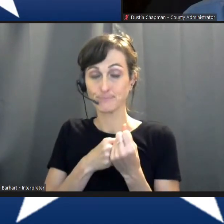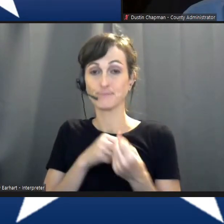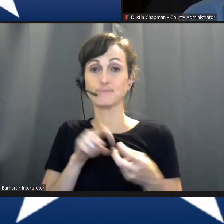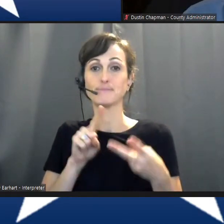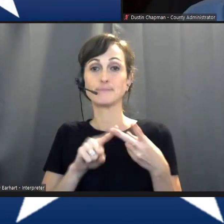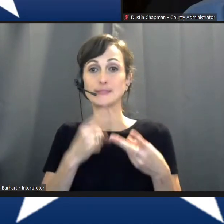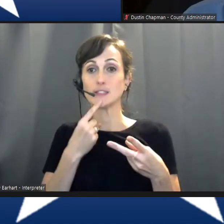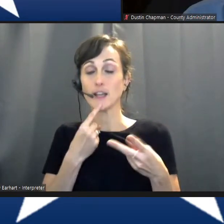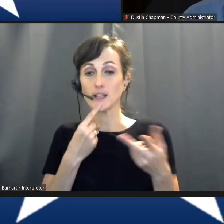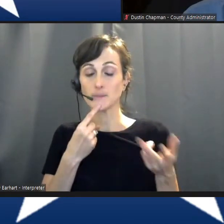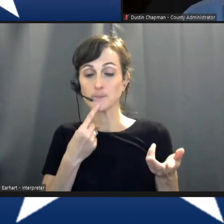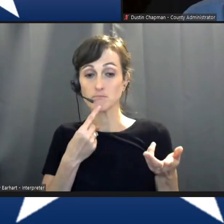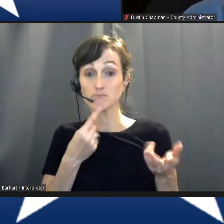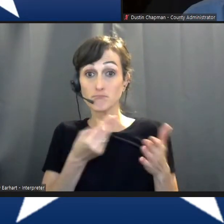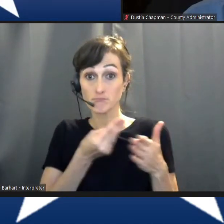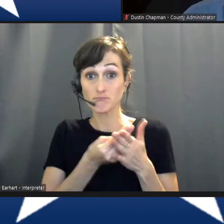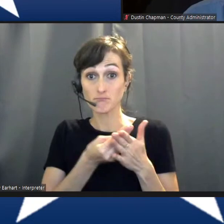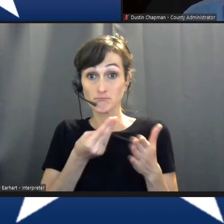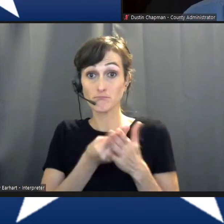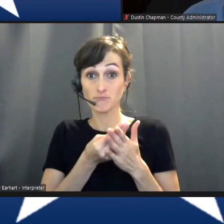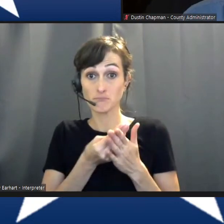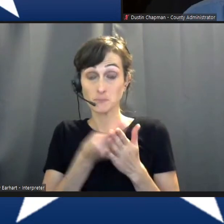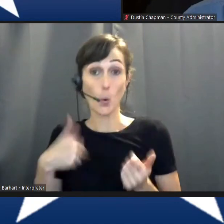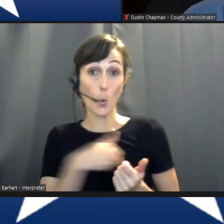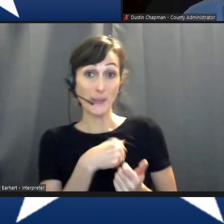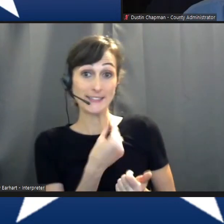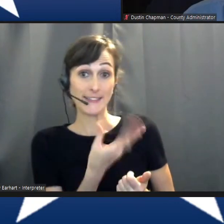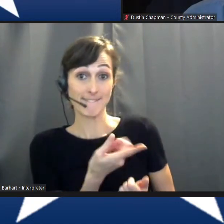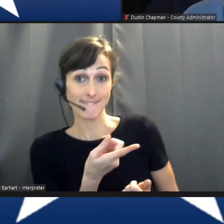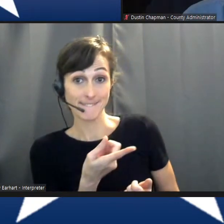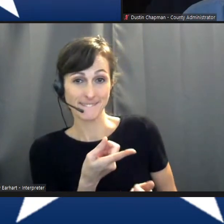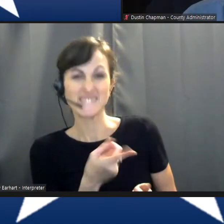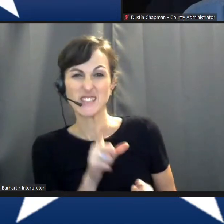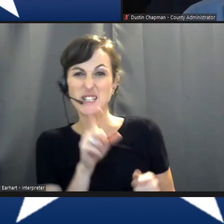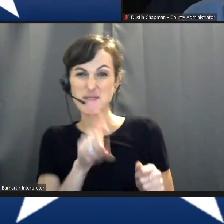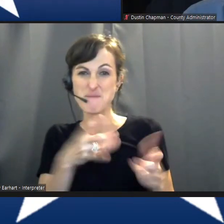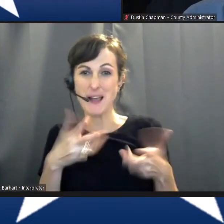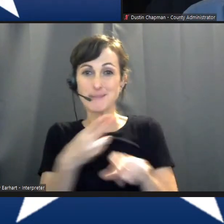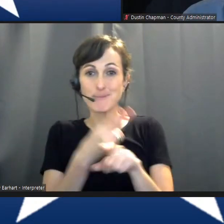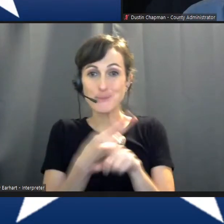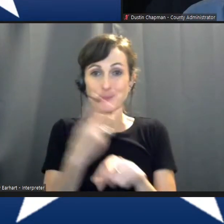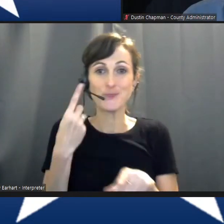said that the money that we give them has to be used for